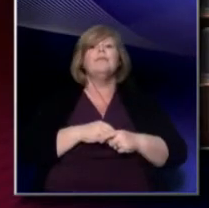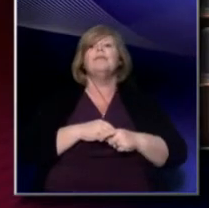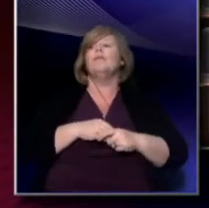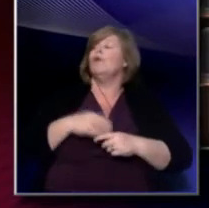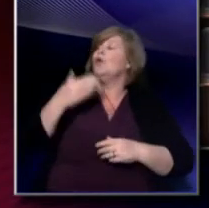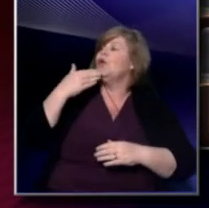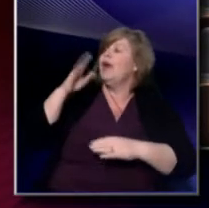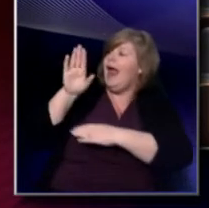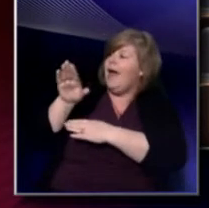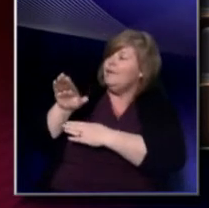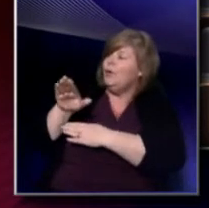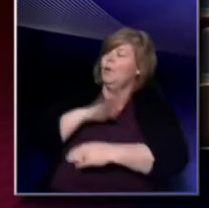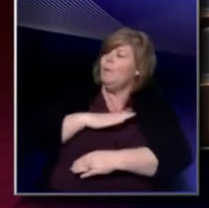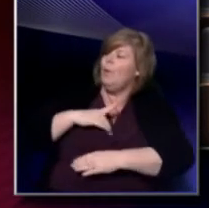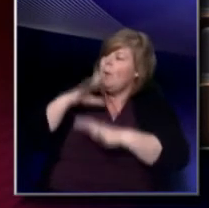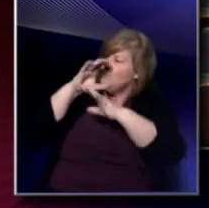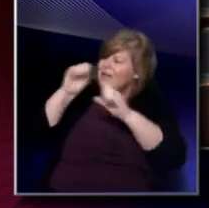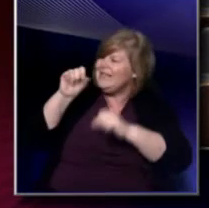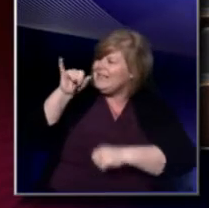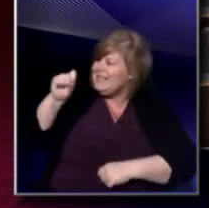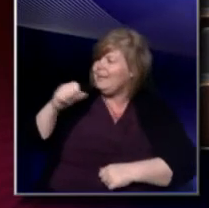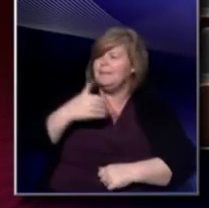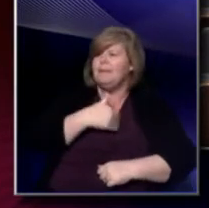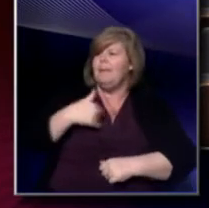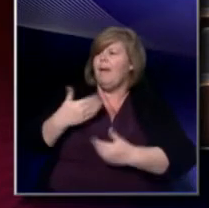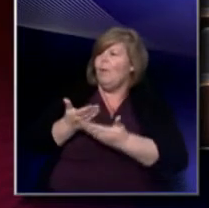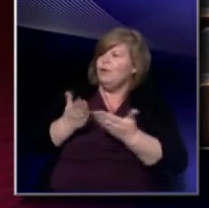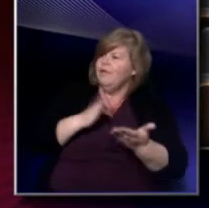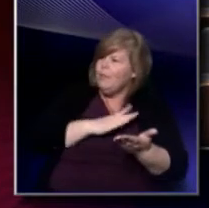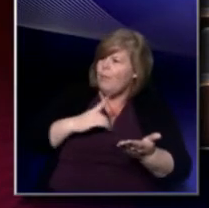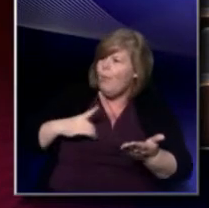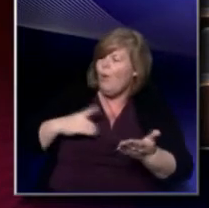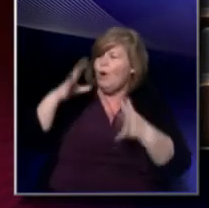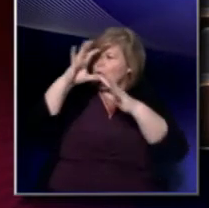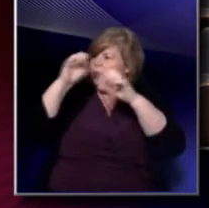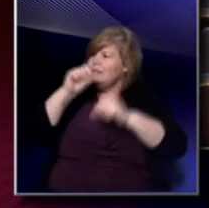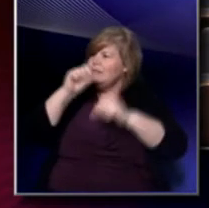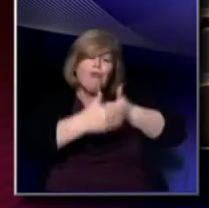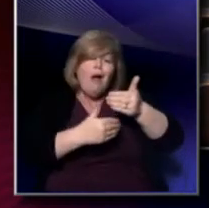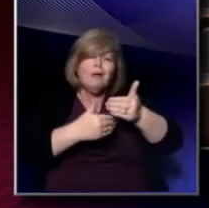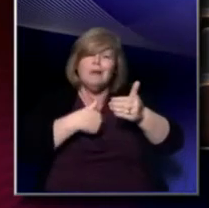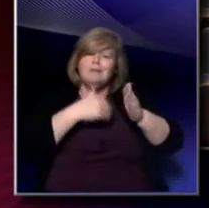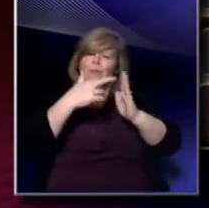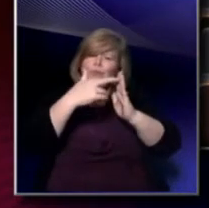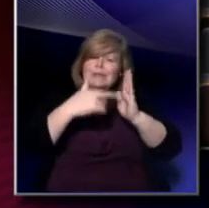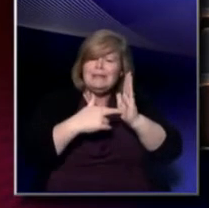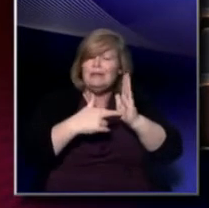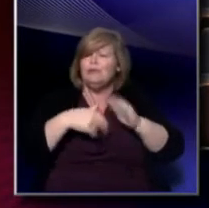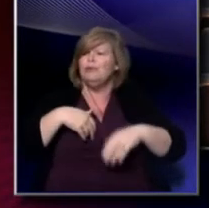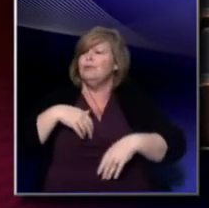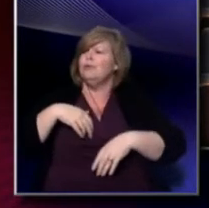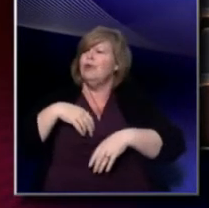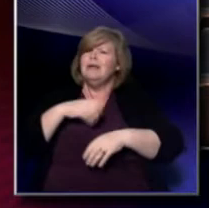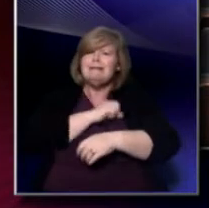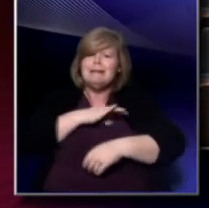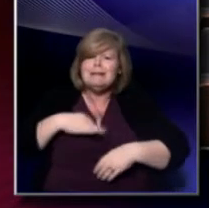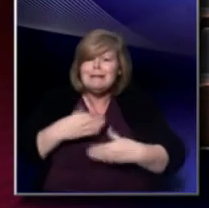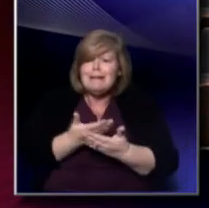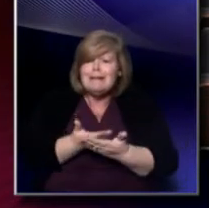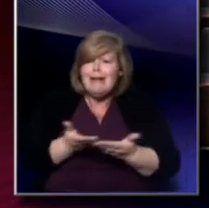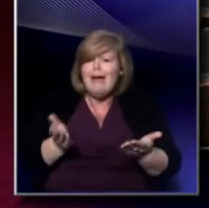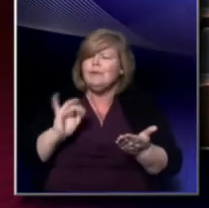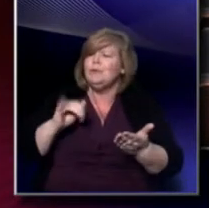Noonborn President Sims, members of the board, Superintendent Reichman, and Dr. Rex. In your packet, I have our employees and what it looks like for our